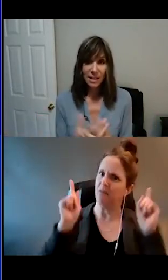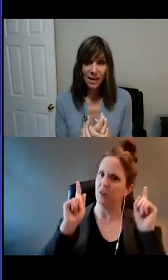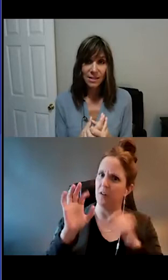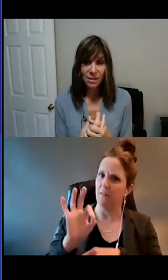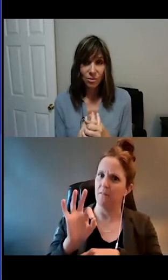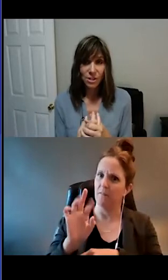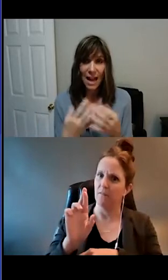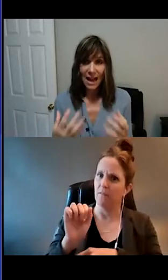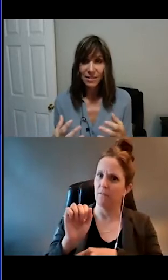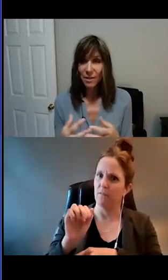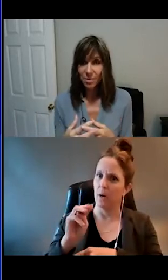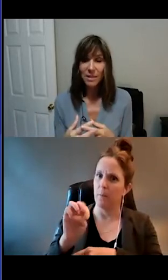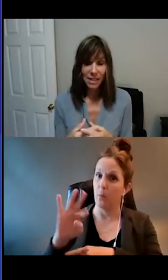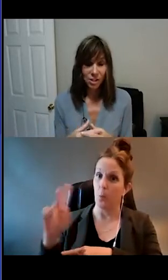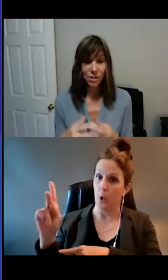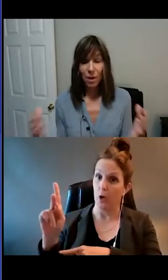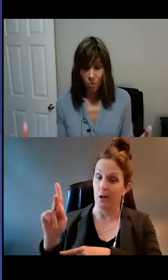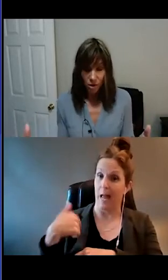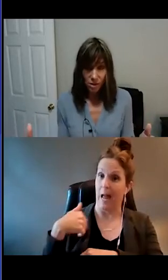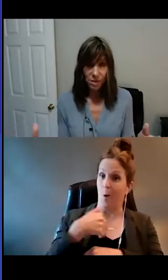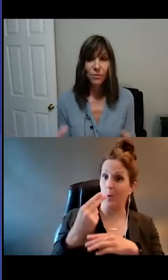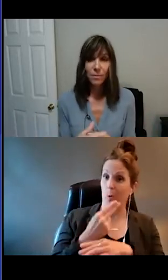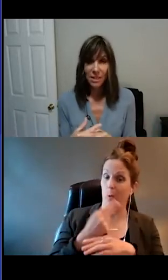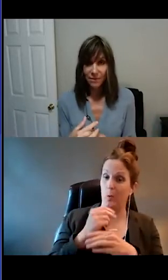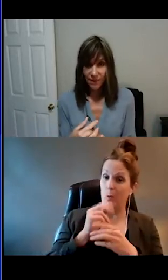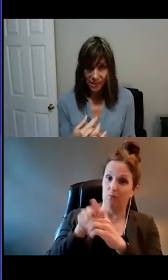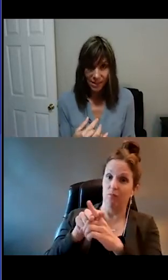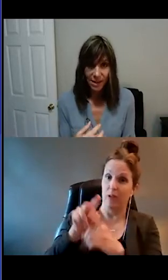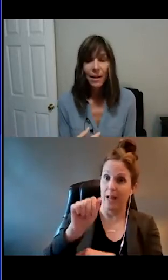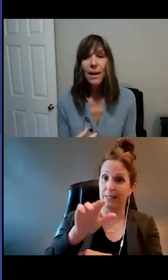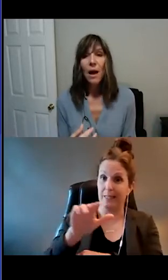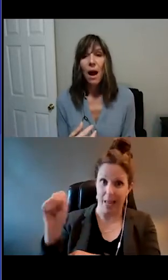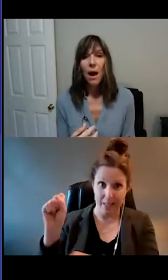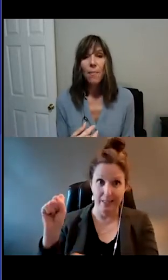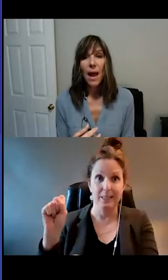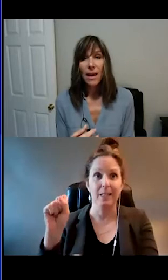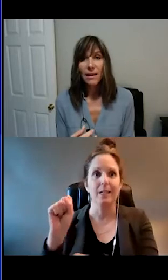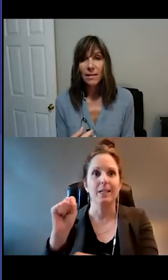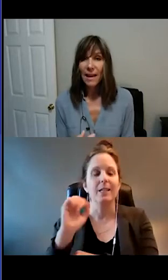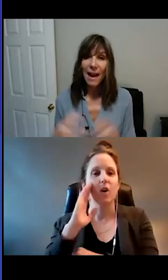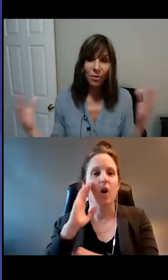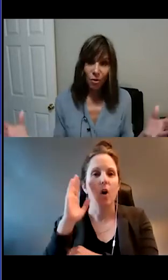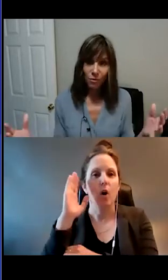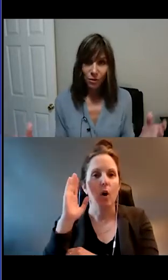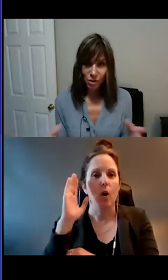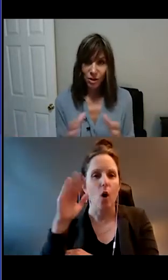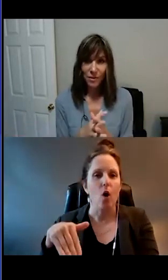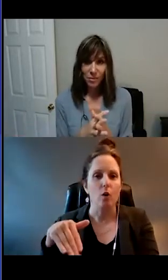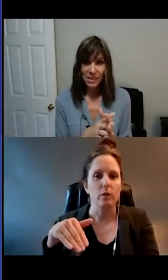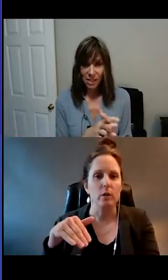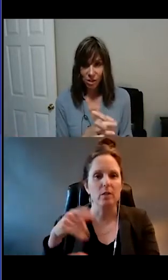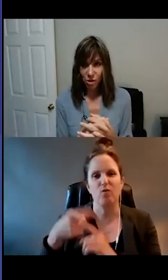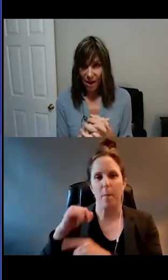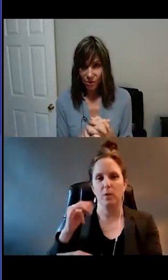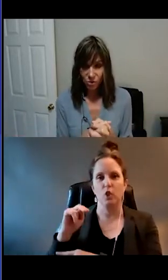with ACCS is known as the Active Implementation Frameworks from Dean Fixon. And they have their own version